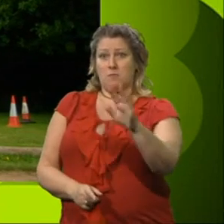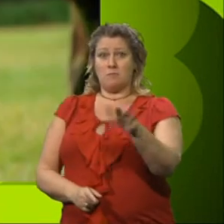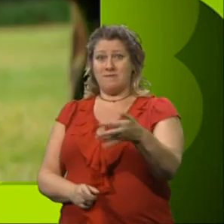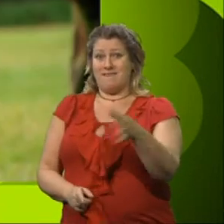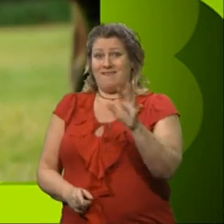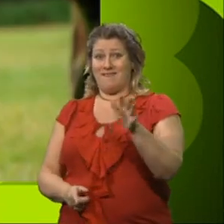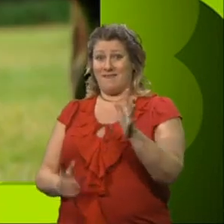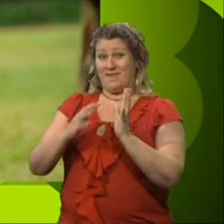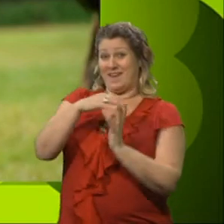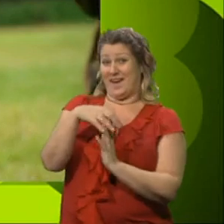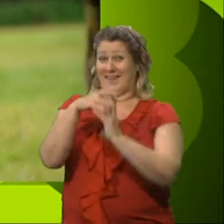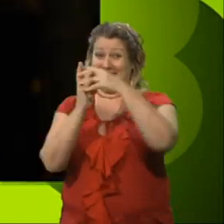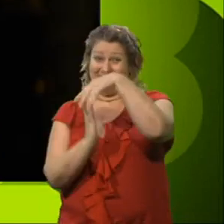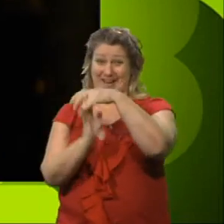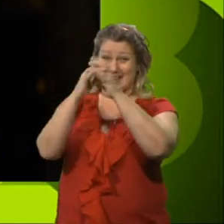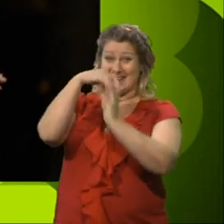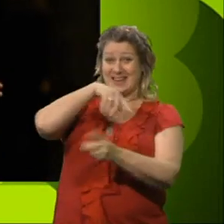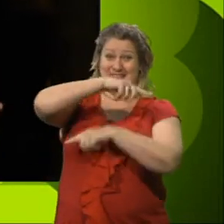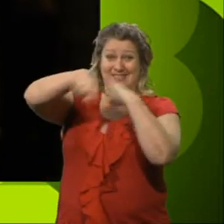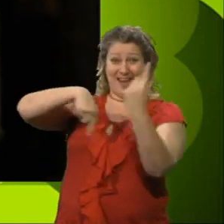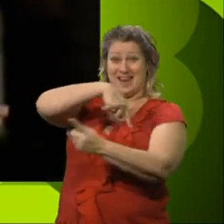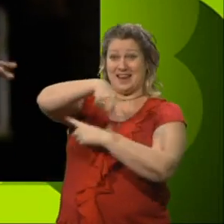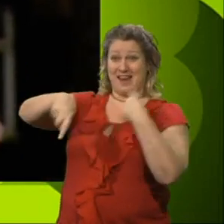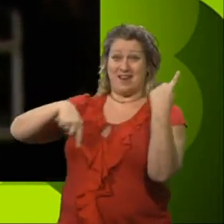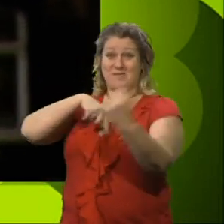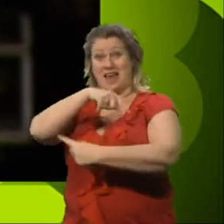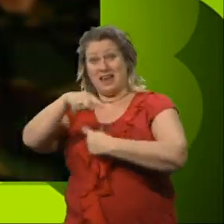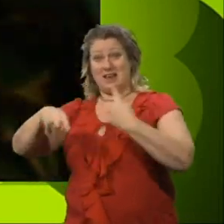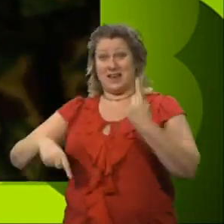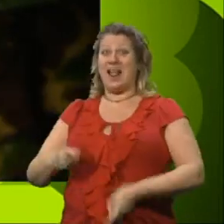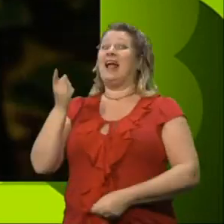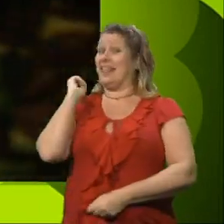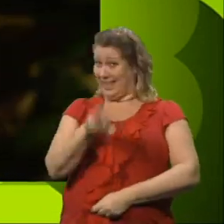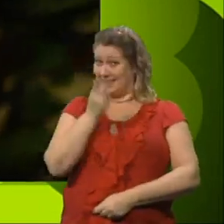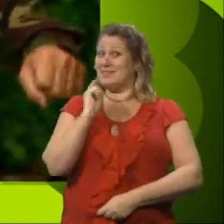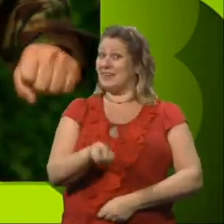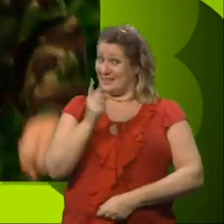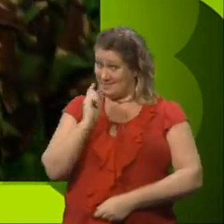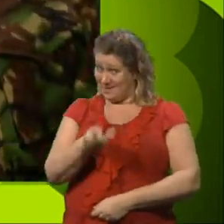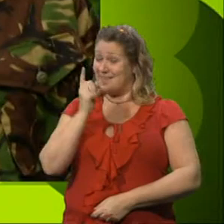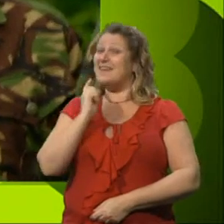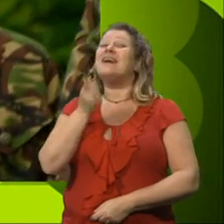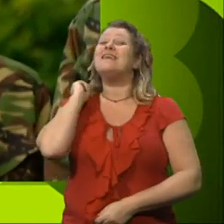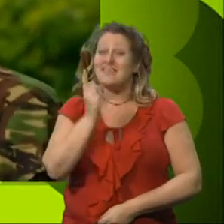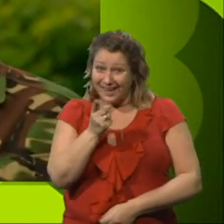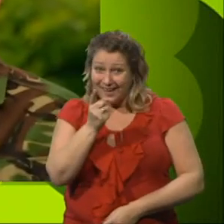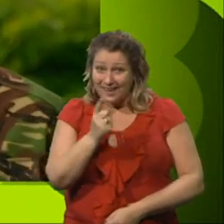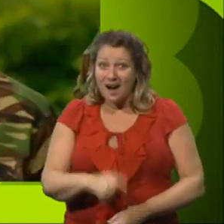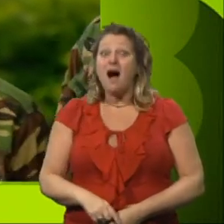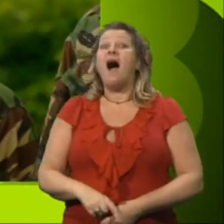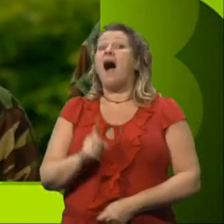about. You do the okey-cokey and you turn around. That's what it's all